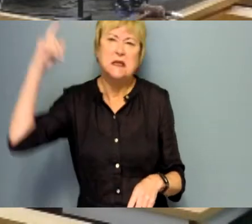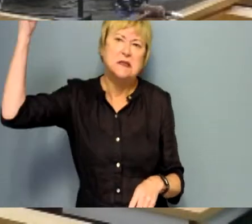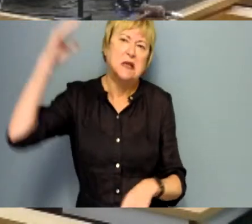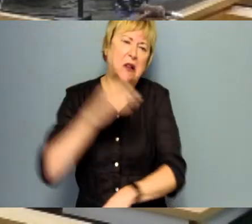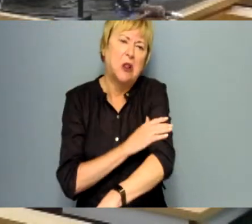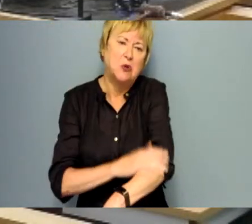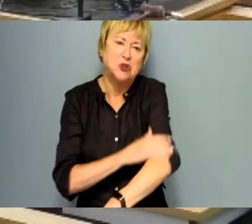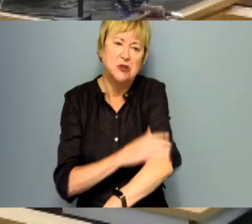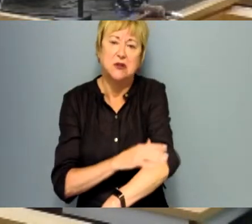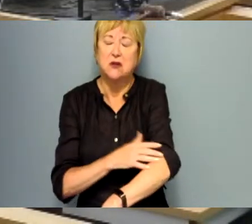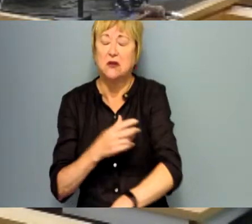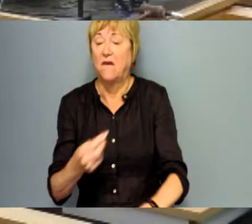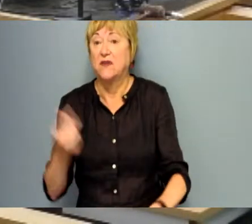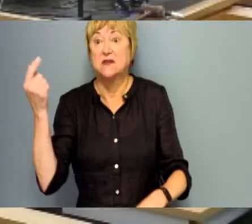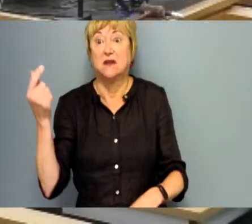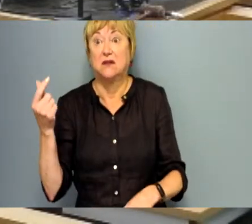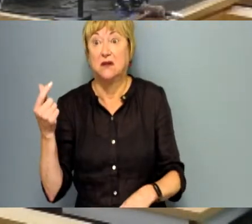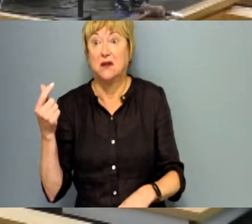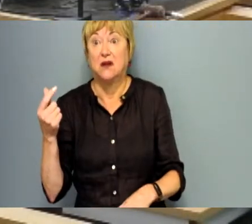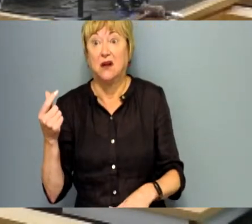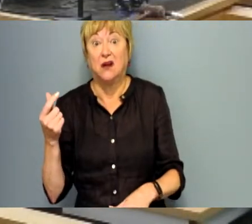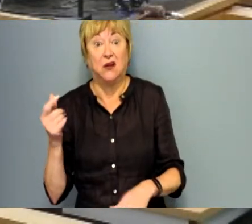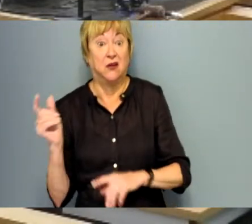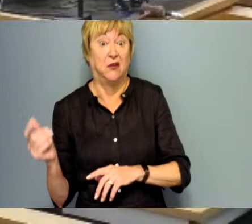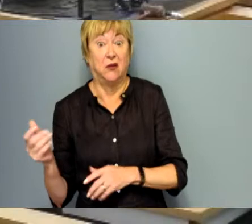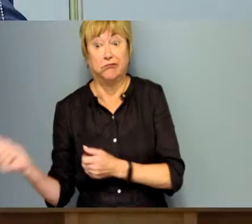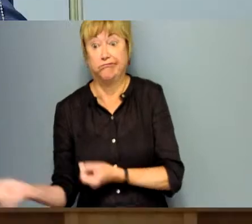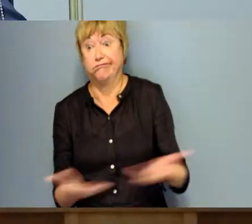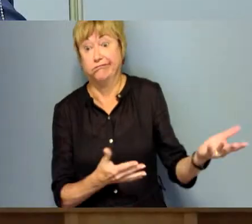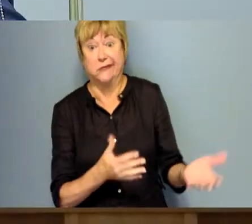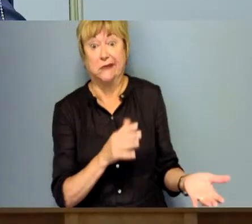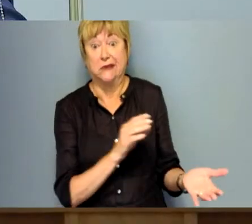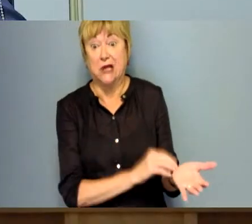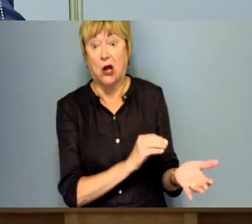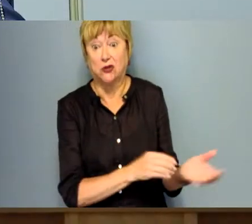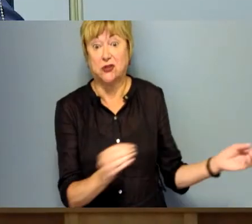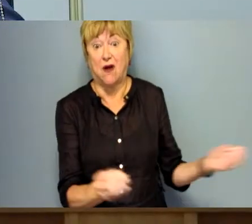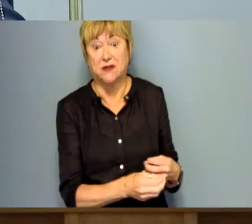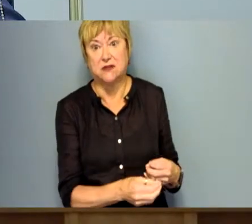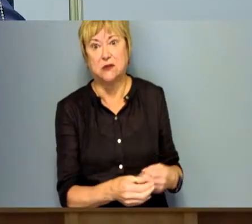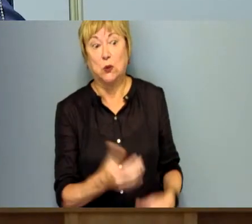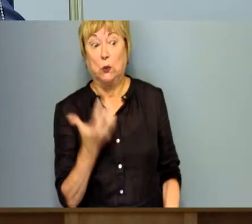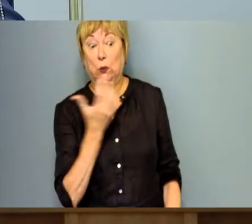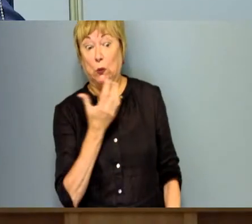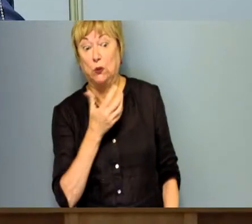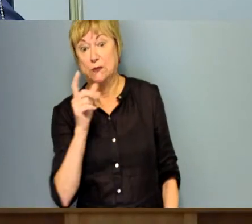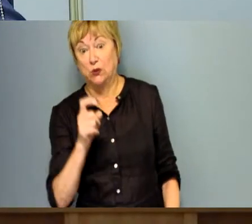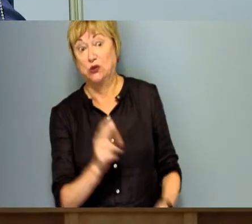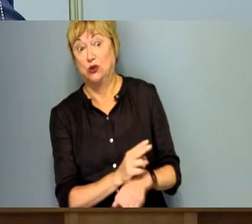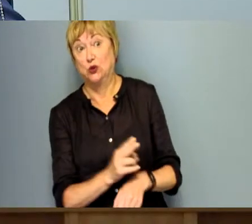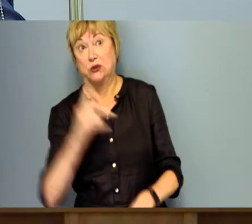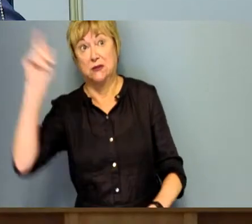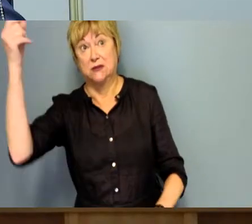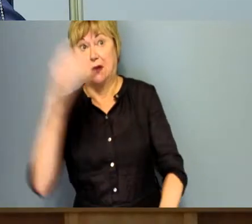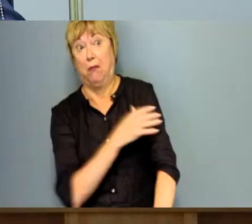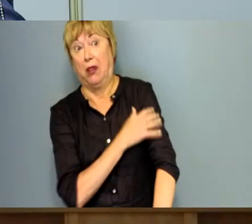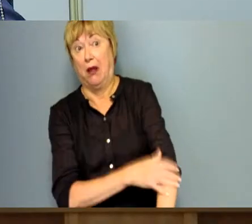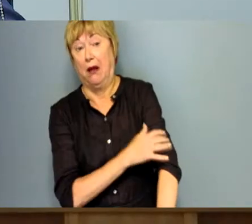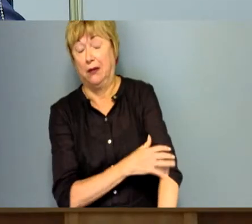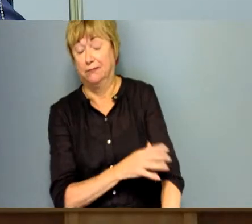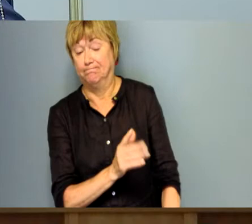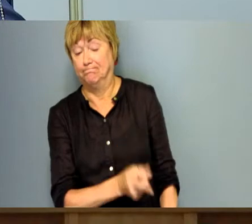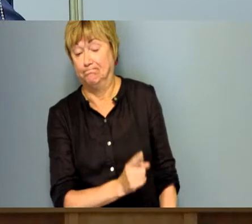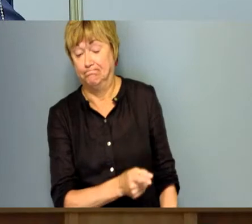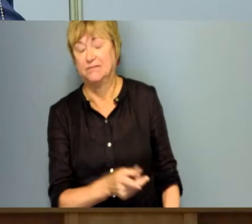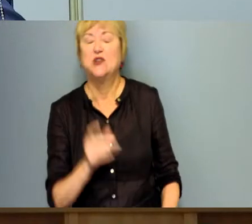And all of a sudden, you end up at the doctor's office and, you needed sunblock. to where, and just being